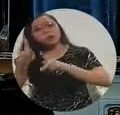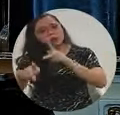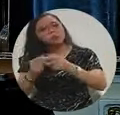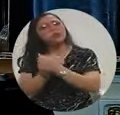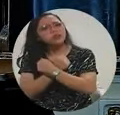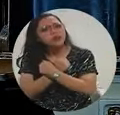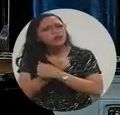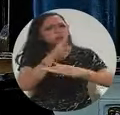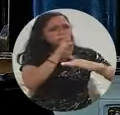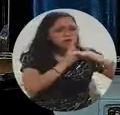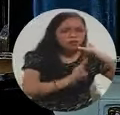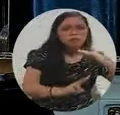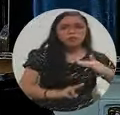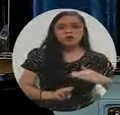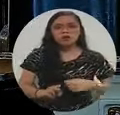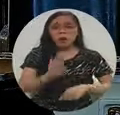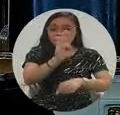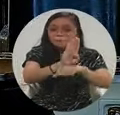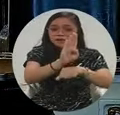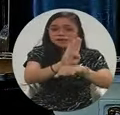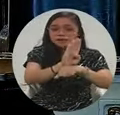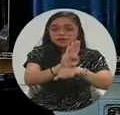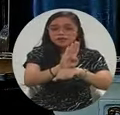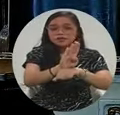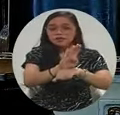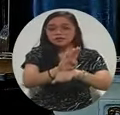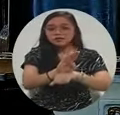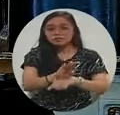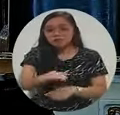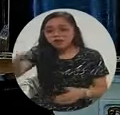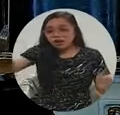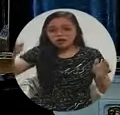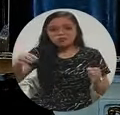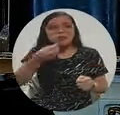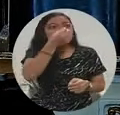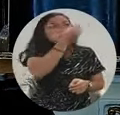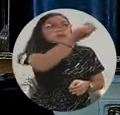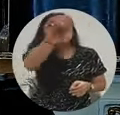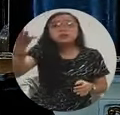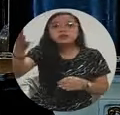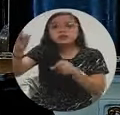gamay usahay ka ng negosyo. Gamay pa ka na, ginaway na.